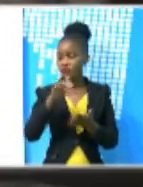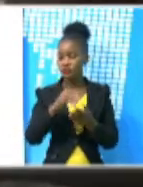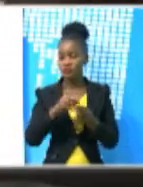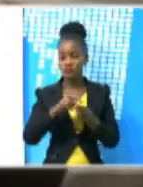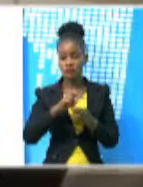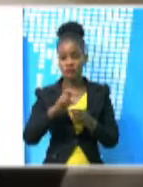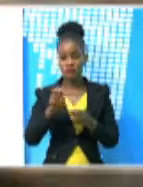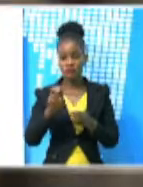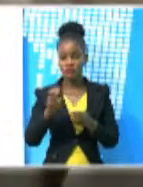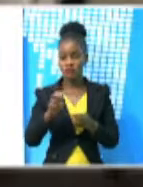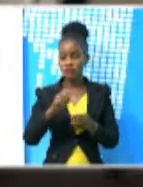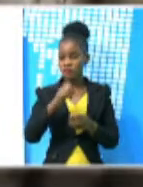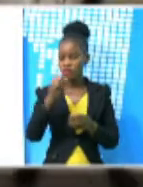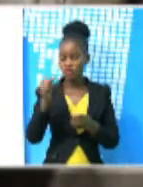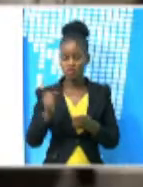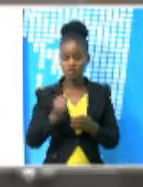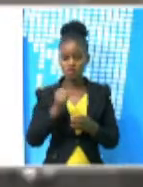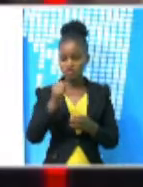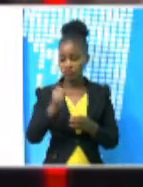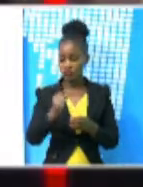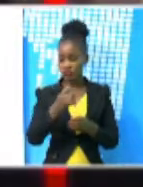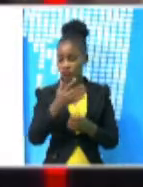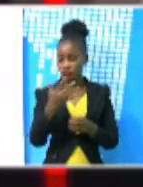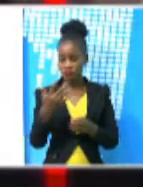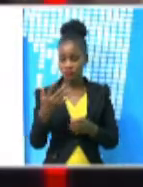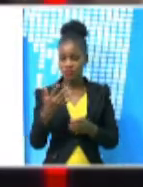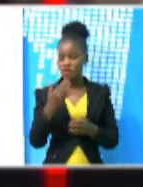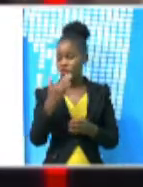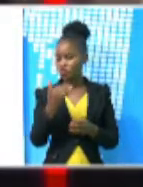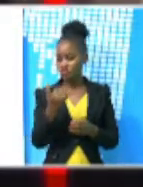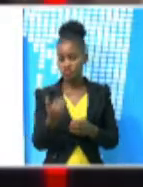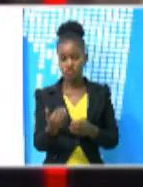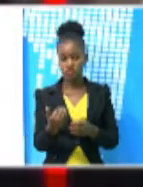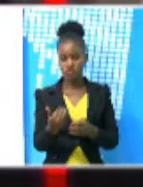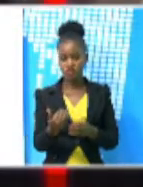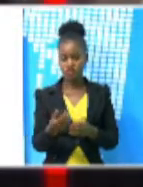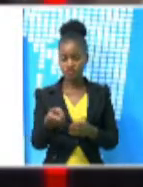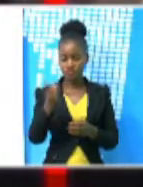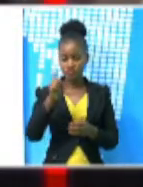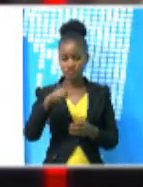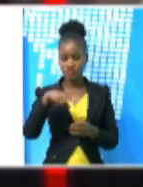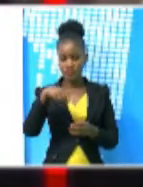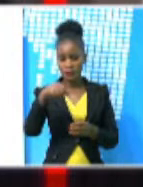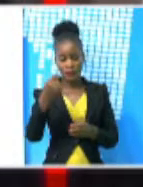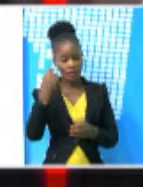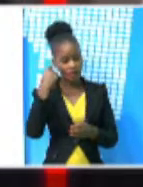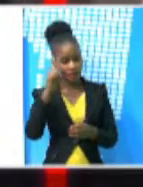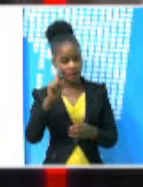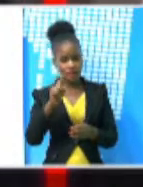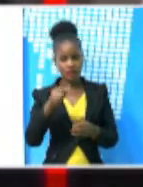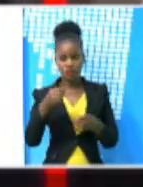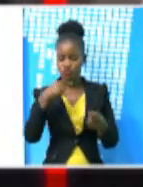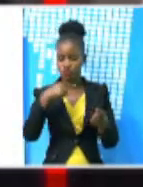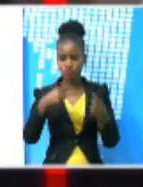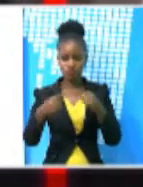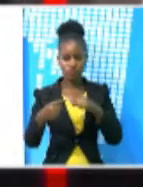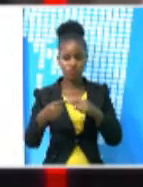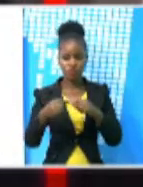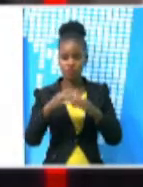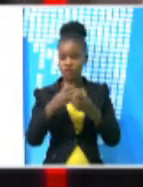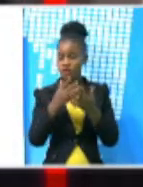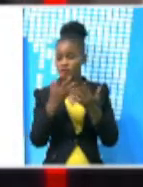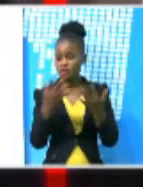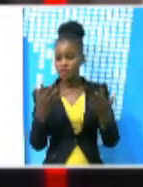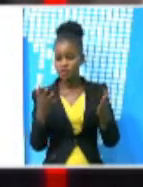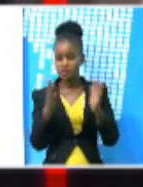forecasts and solid wage data. Will now be incredibly fraught discussions among the nine members of the Monetary